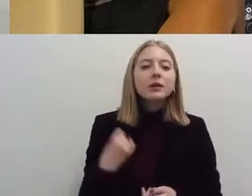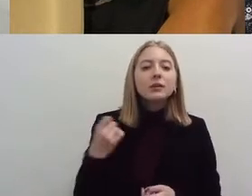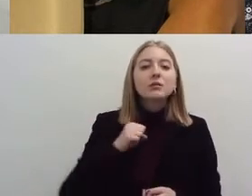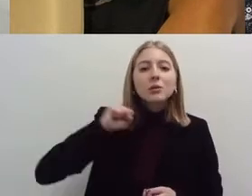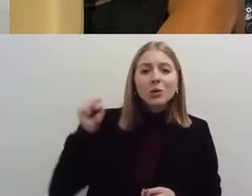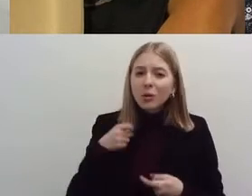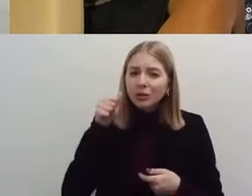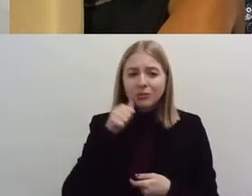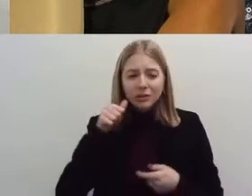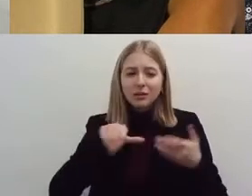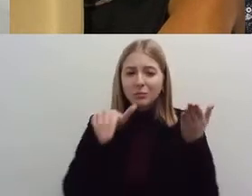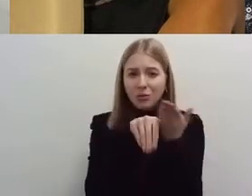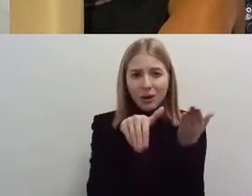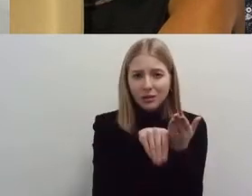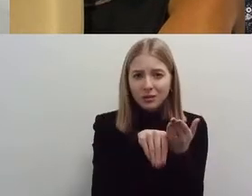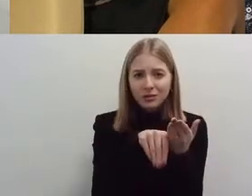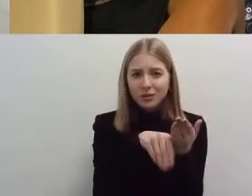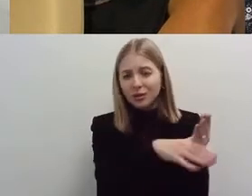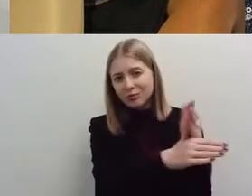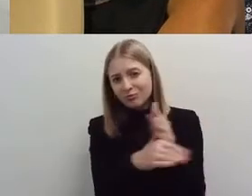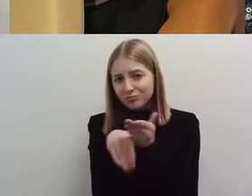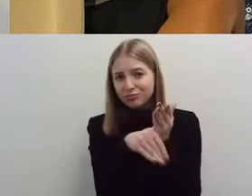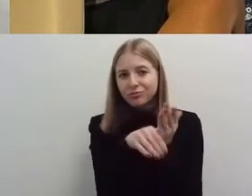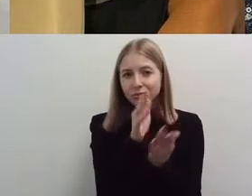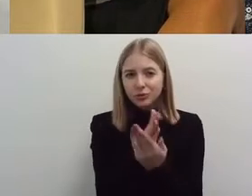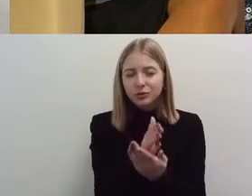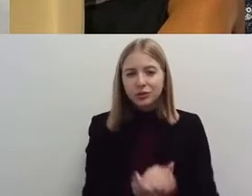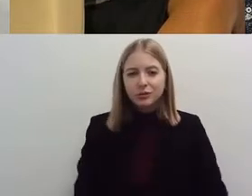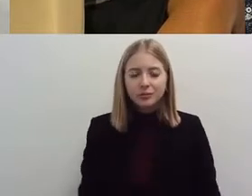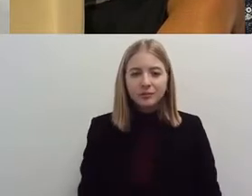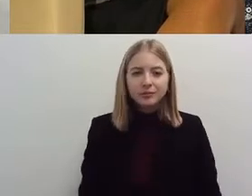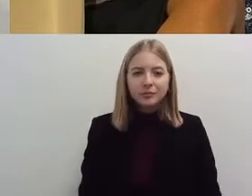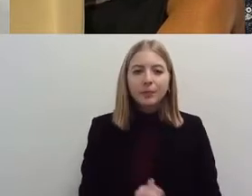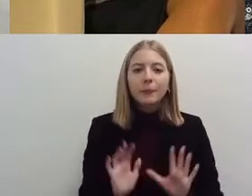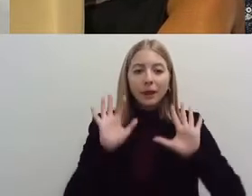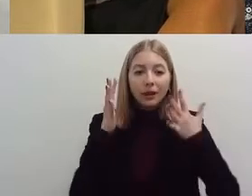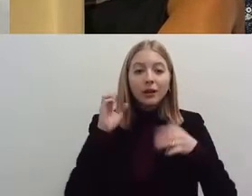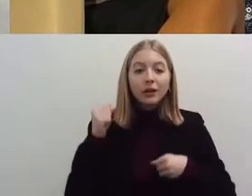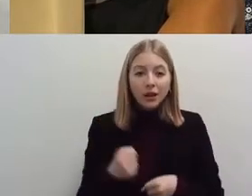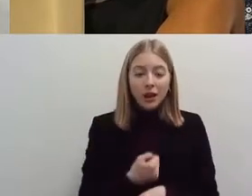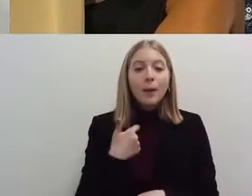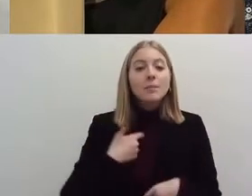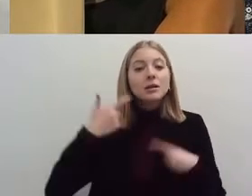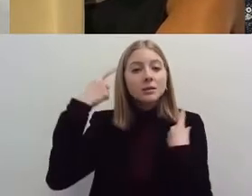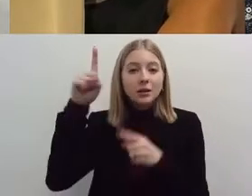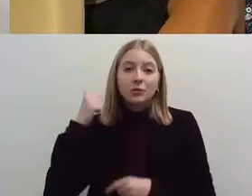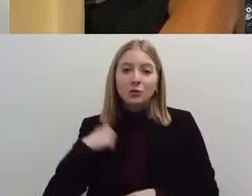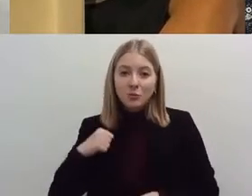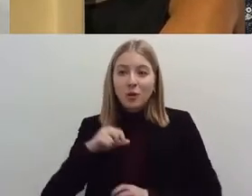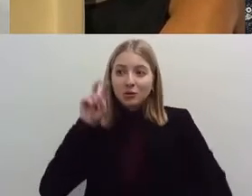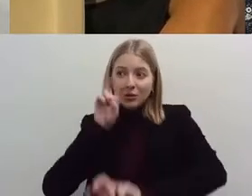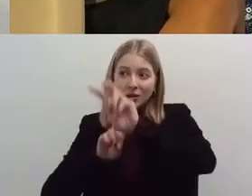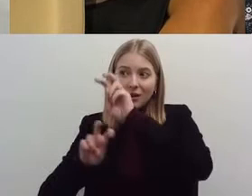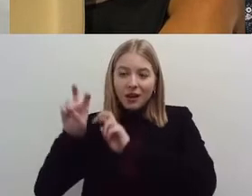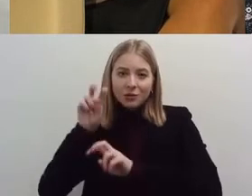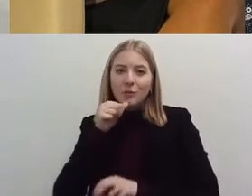additional specialists, psychologists, addiction specialists, psychiatrists, family therapists, and the lawyers.